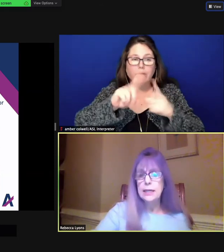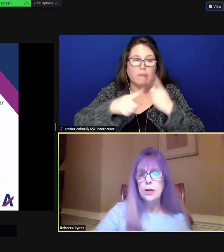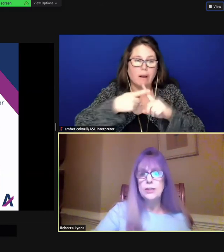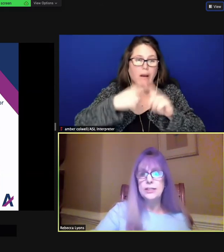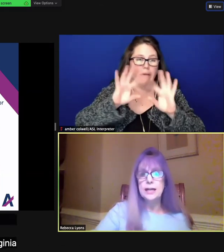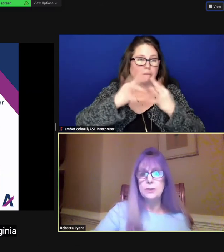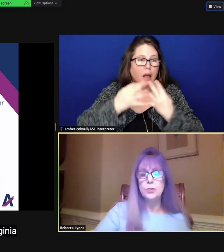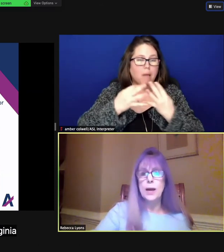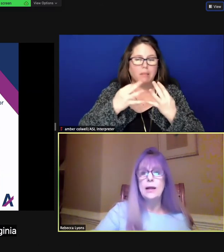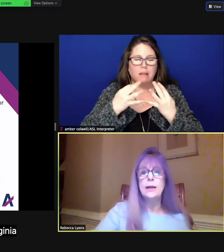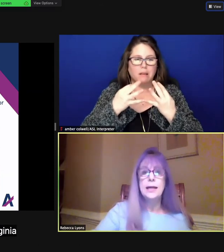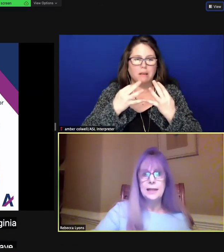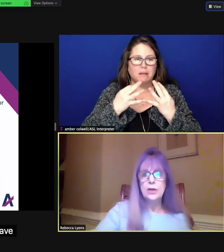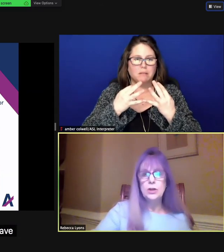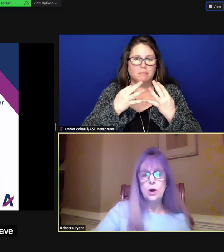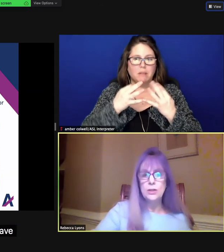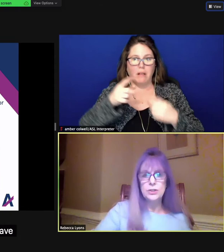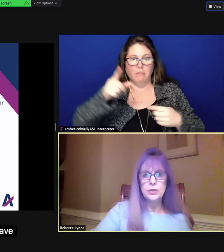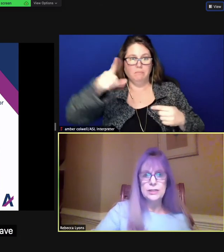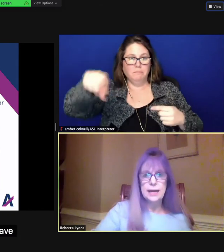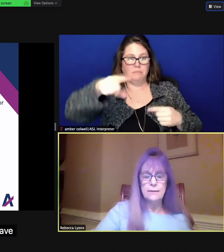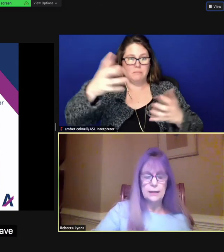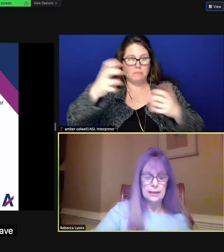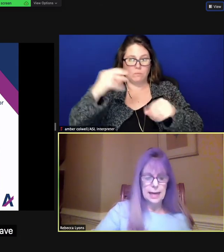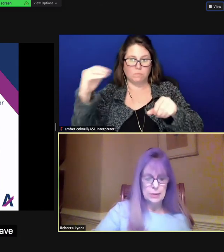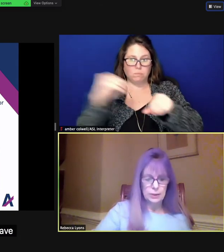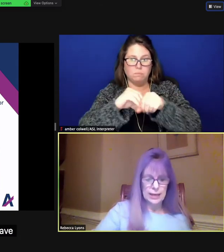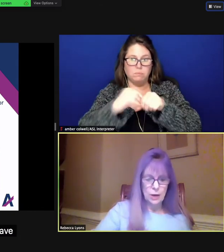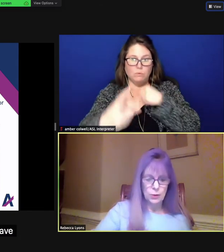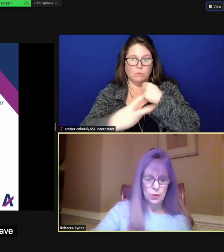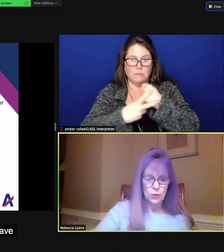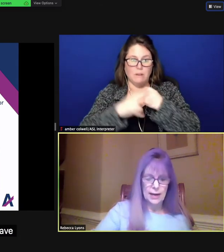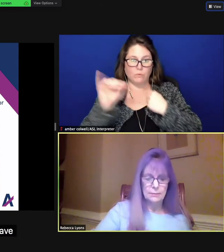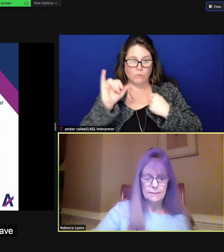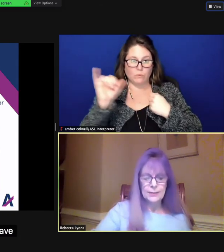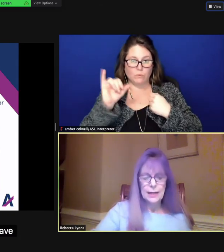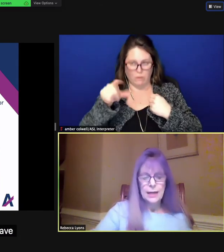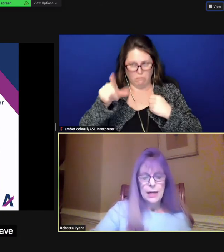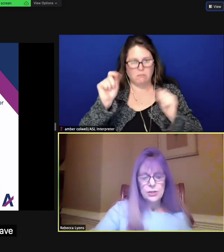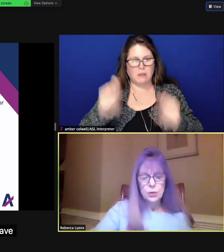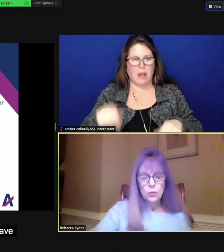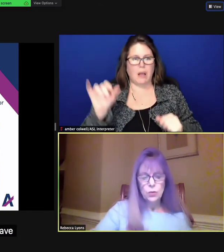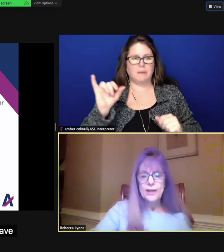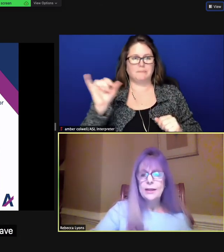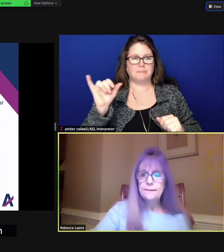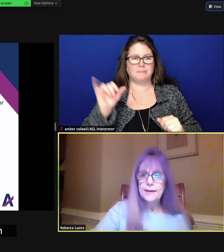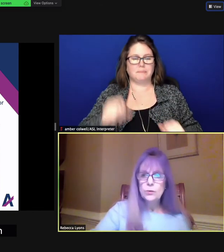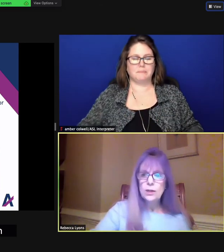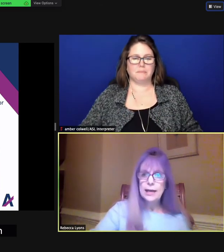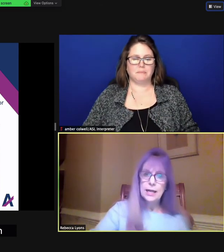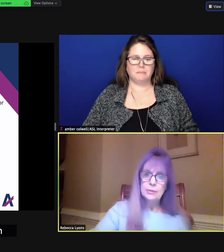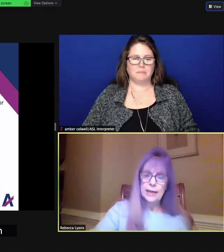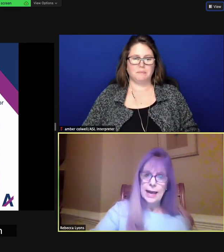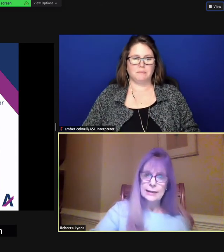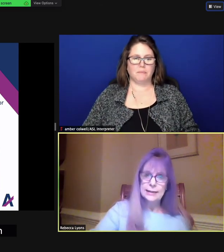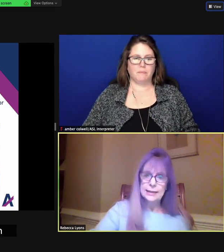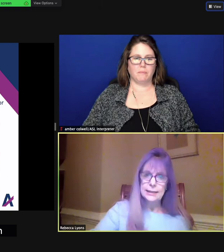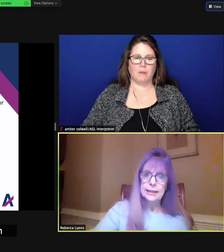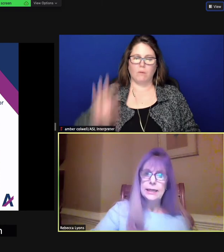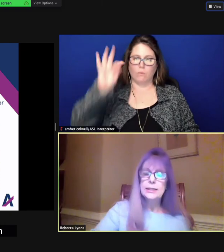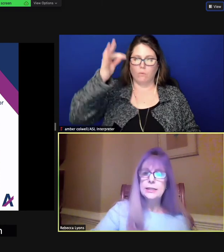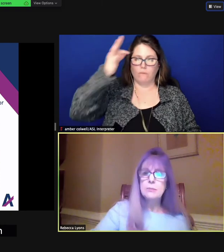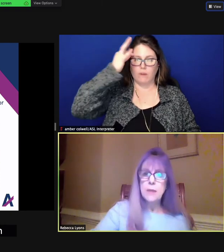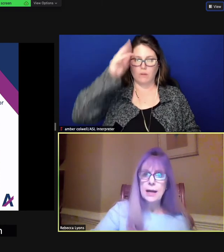and they care to save as well, they could also save in the ABLEnow program. So what the Federal ABLE Act